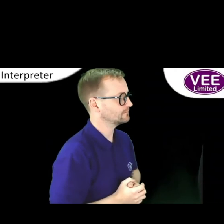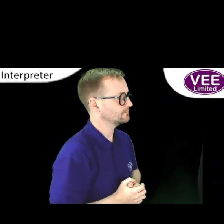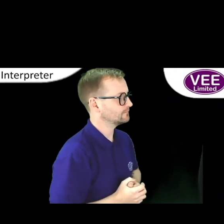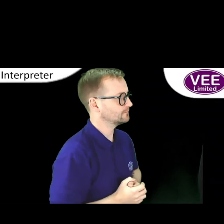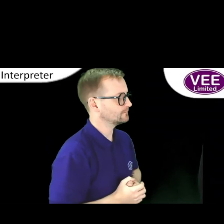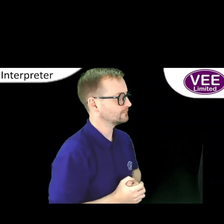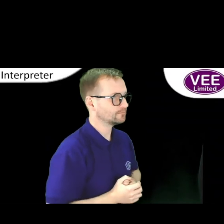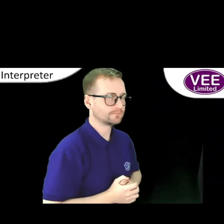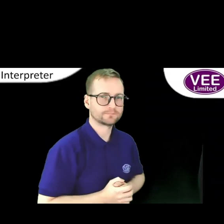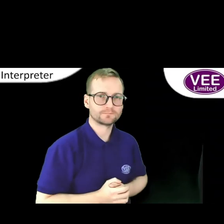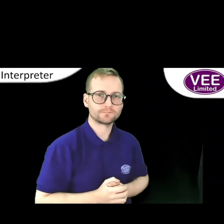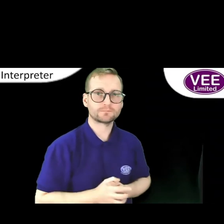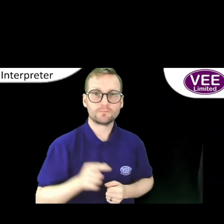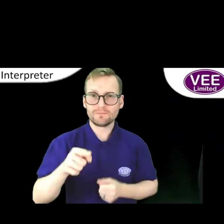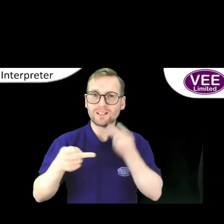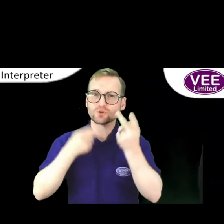That was Land Producer.